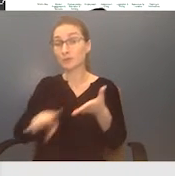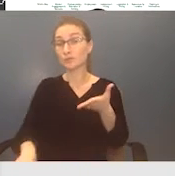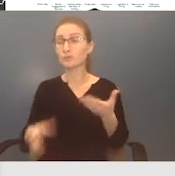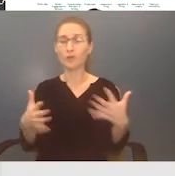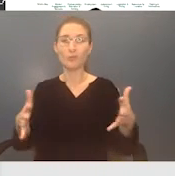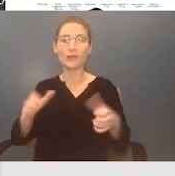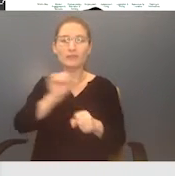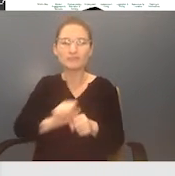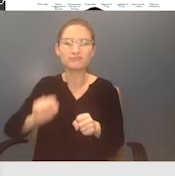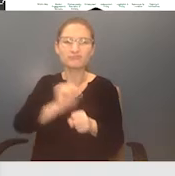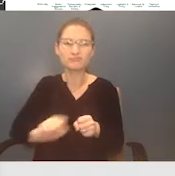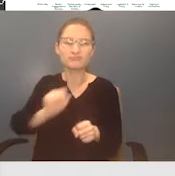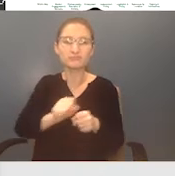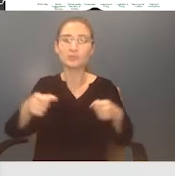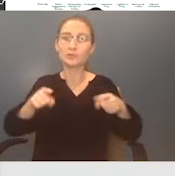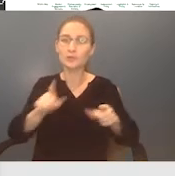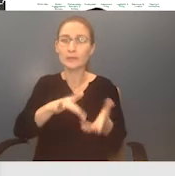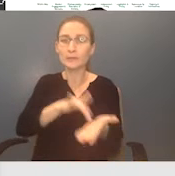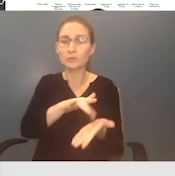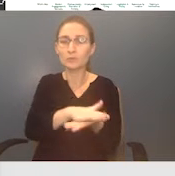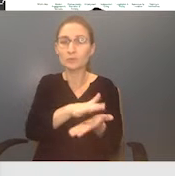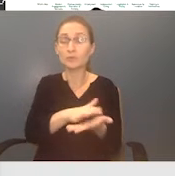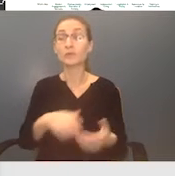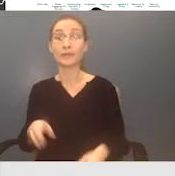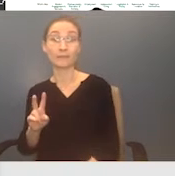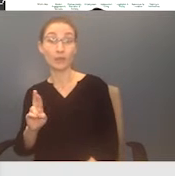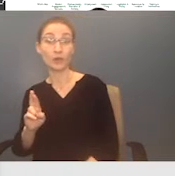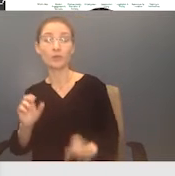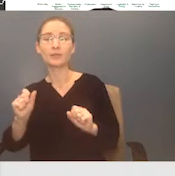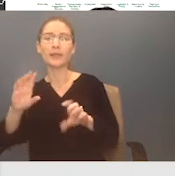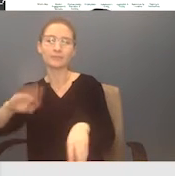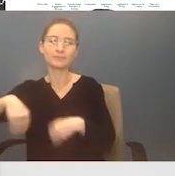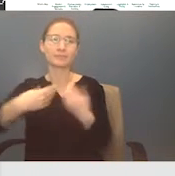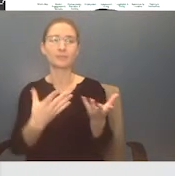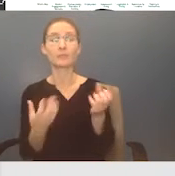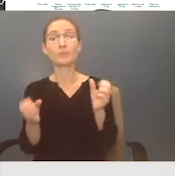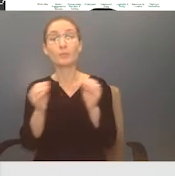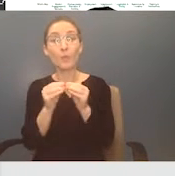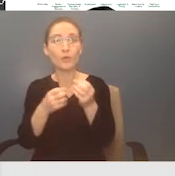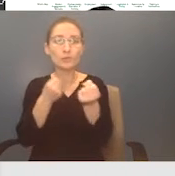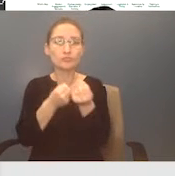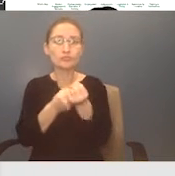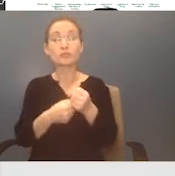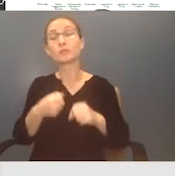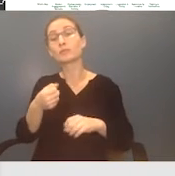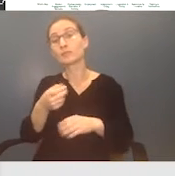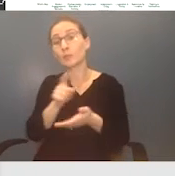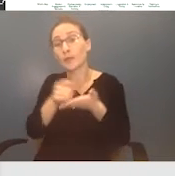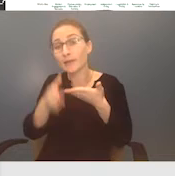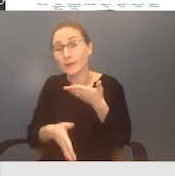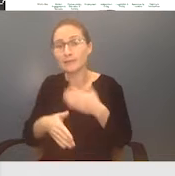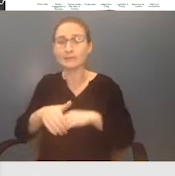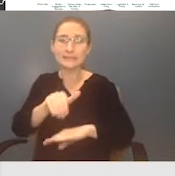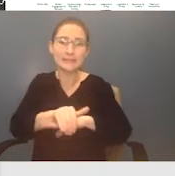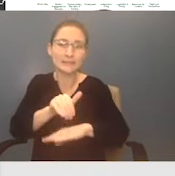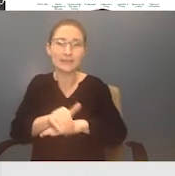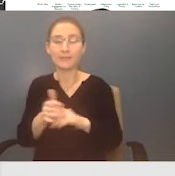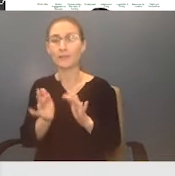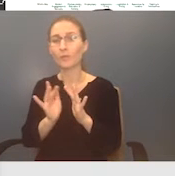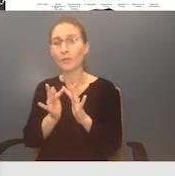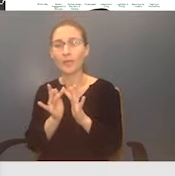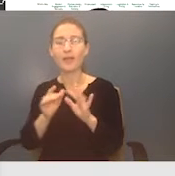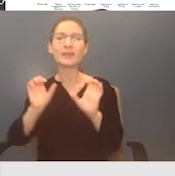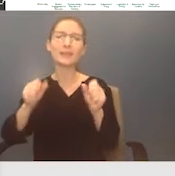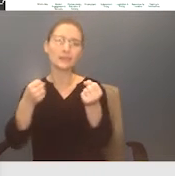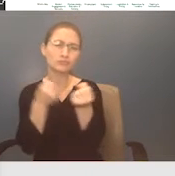academic requirements and pieces in middle school. Well, Voc Rehab can provide, you know, things in the evenings and weekends or online to help with